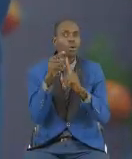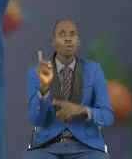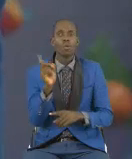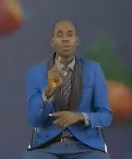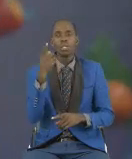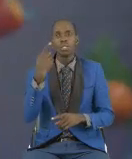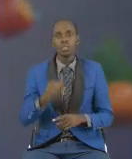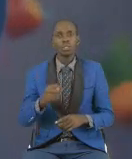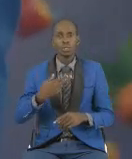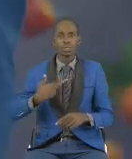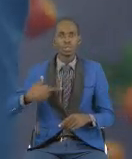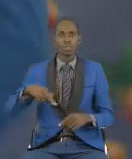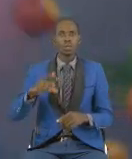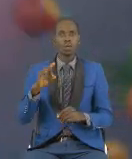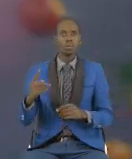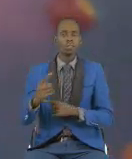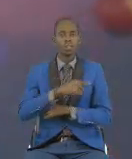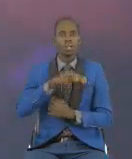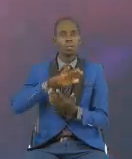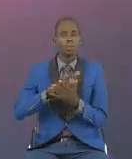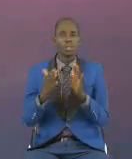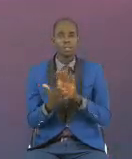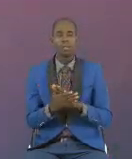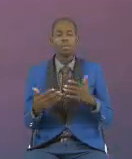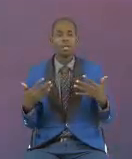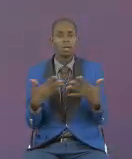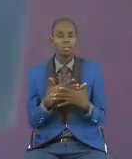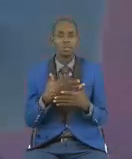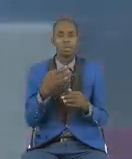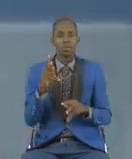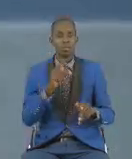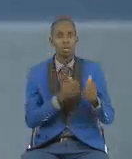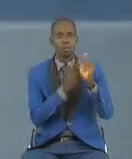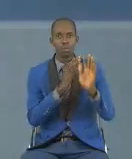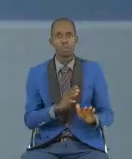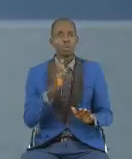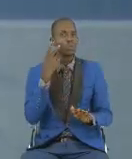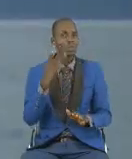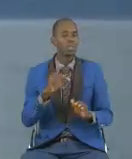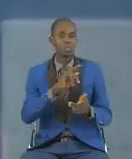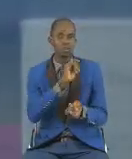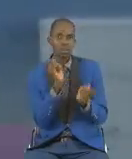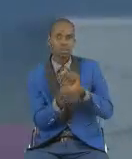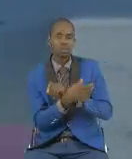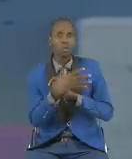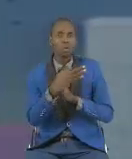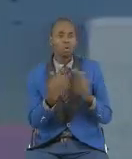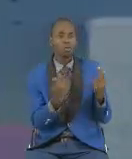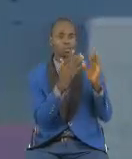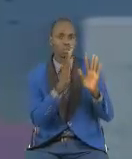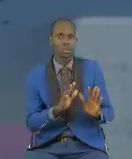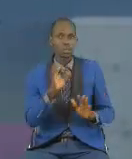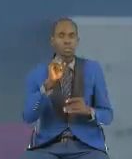of the day even became afraid of them. Then you are going to find the transformation of sinners to saints. You are going to find